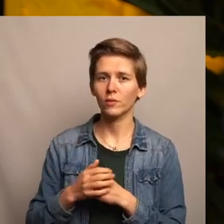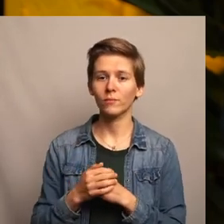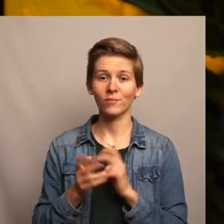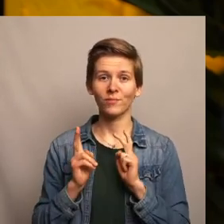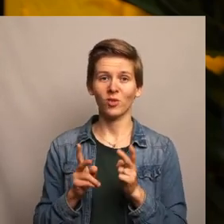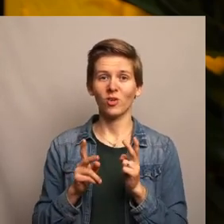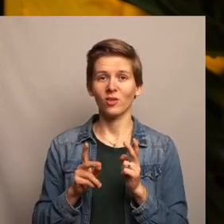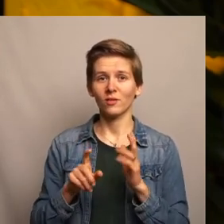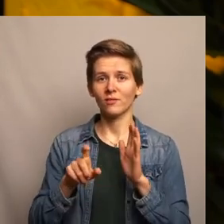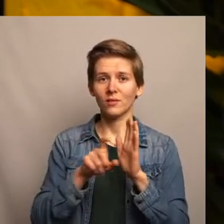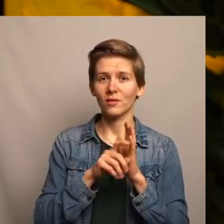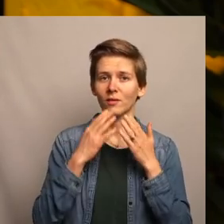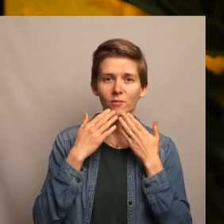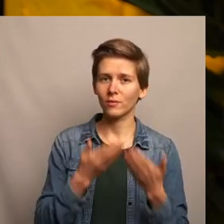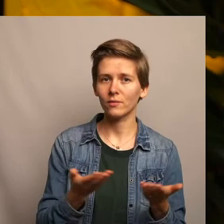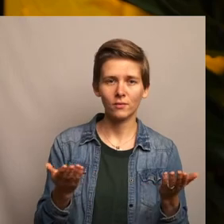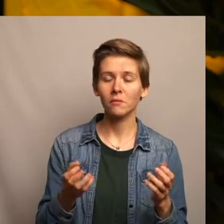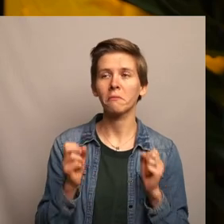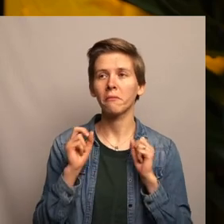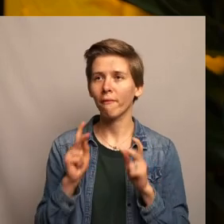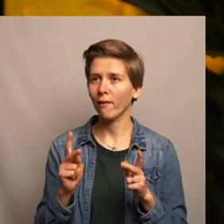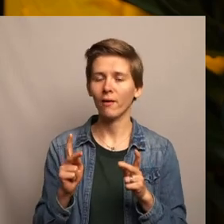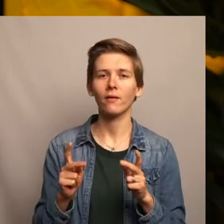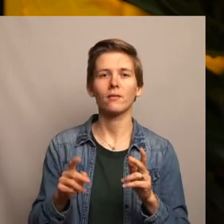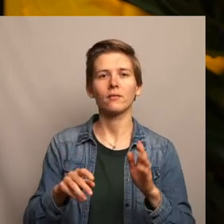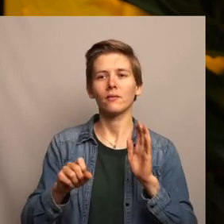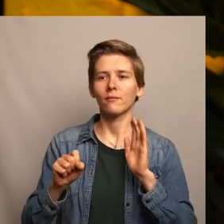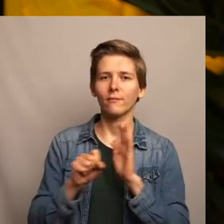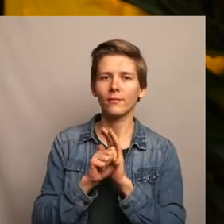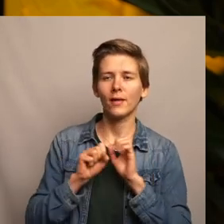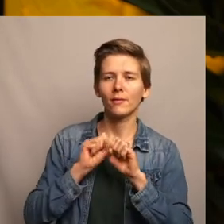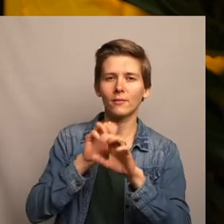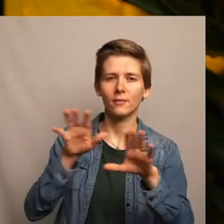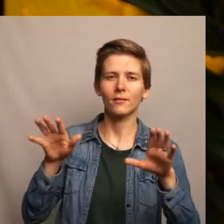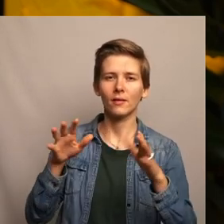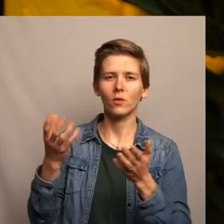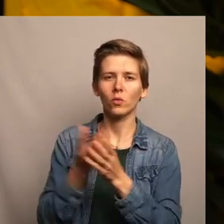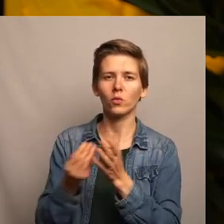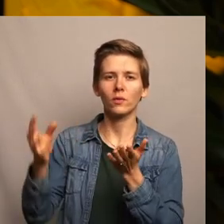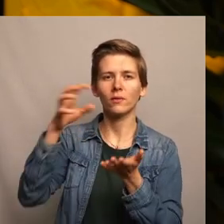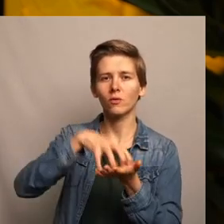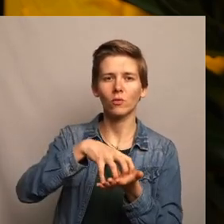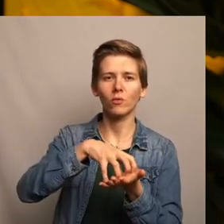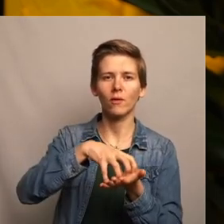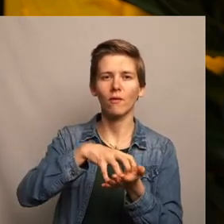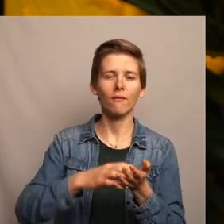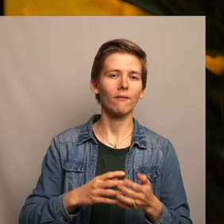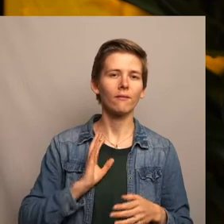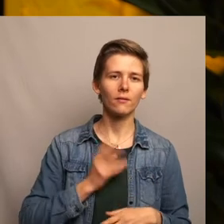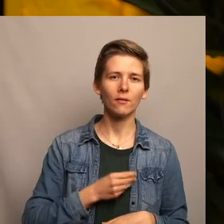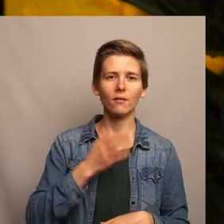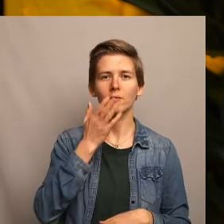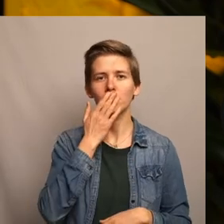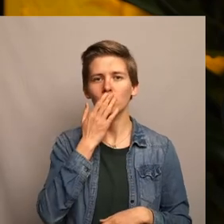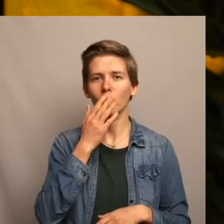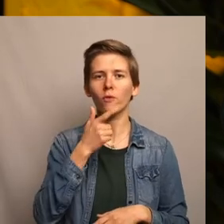to people in the streets that homophobia, transphobia is okay. Politicians like, can cheer about it. So like, this